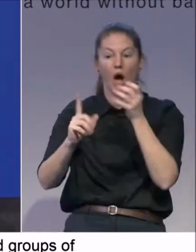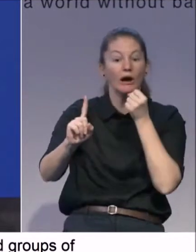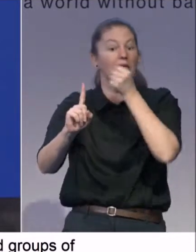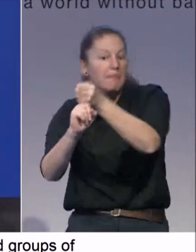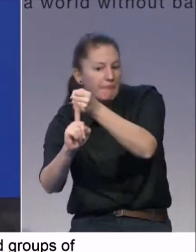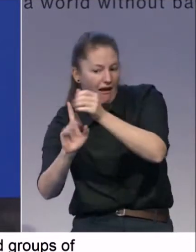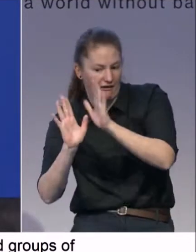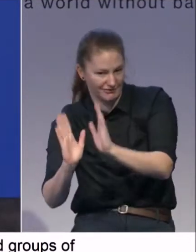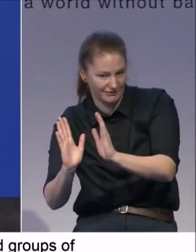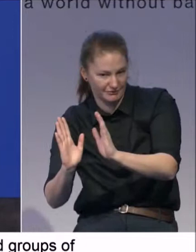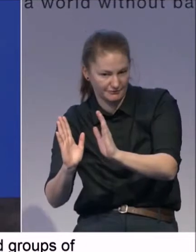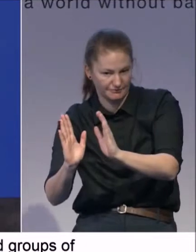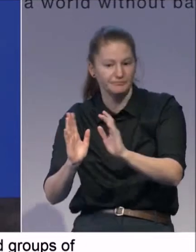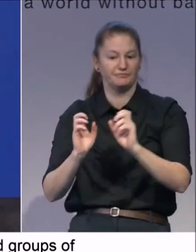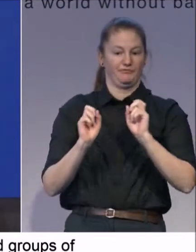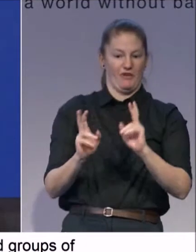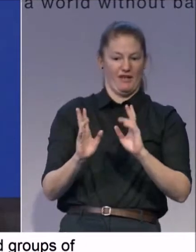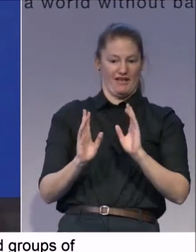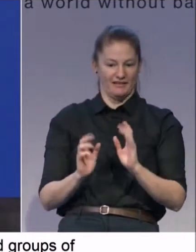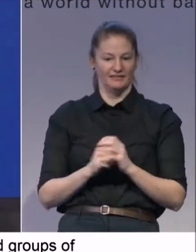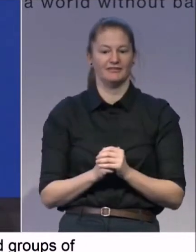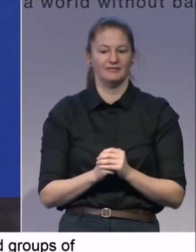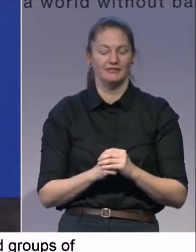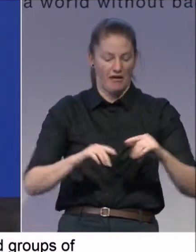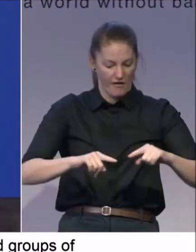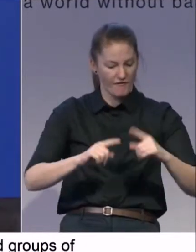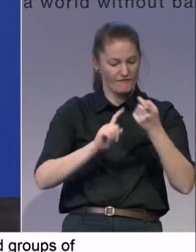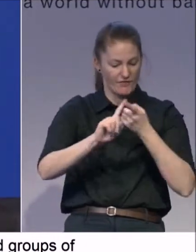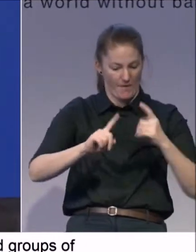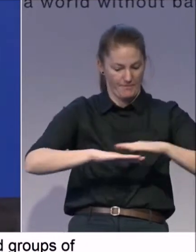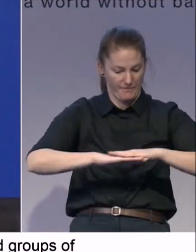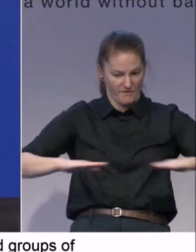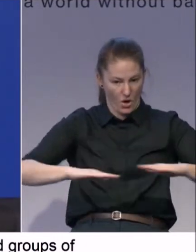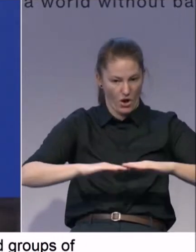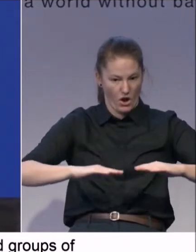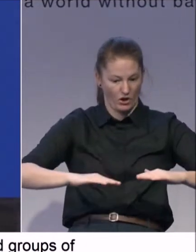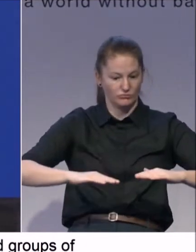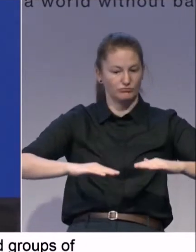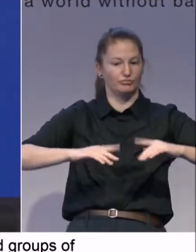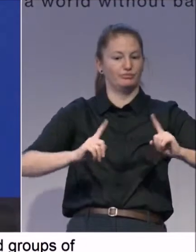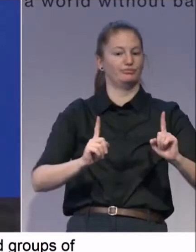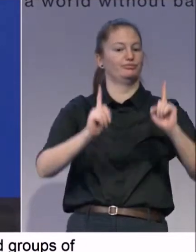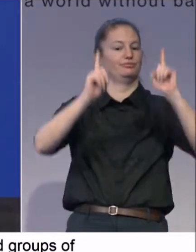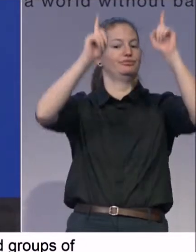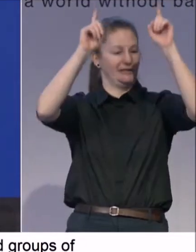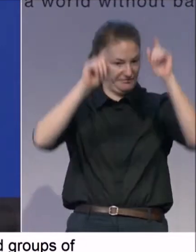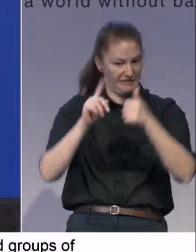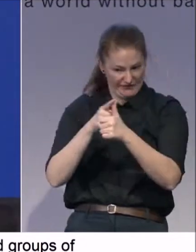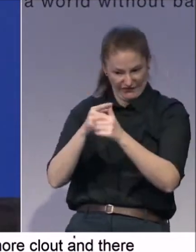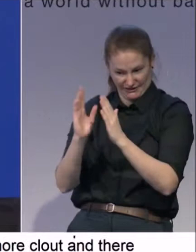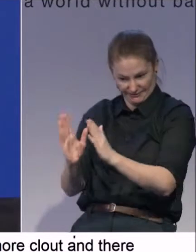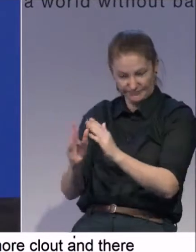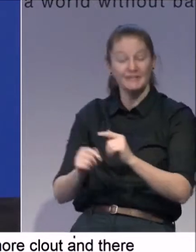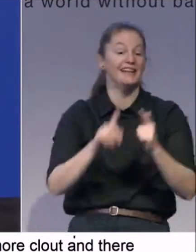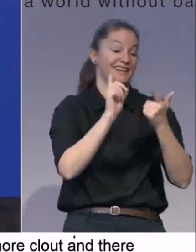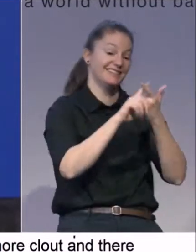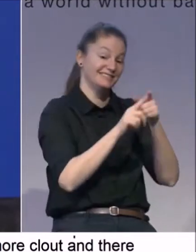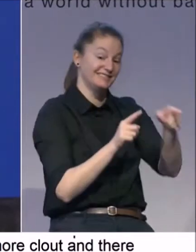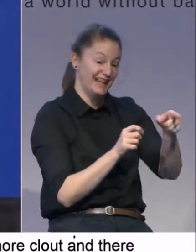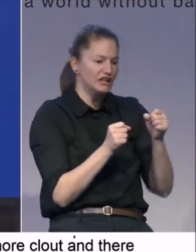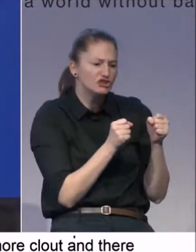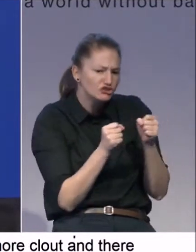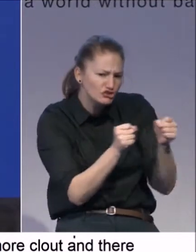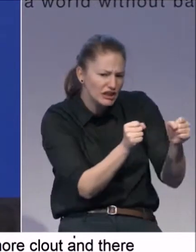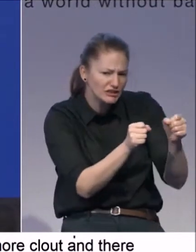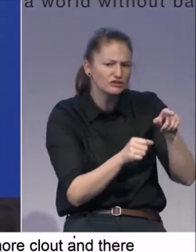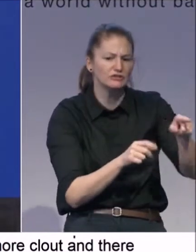say, the bottom-up strategy, creating networks of peers. The other one would be, and you also mentioned, is going straight to the top. You're going to the parliamentarians,